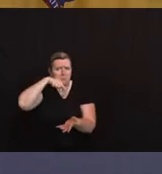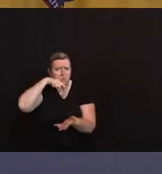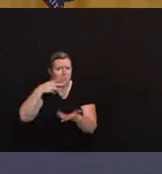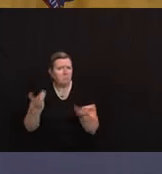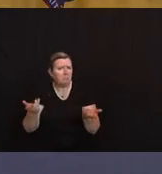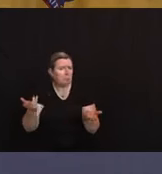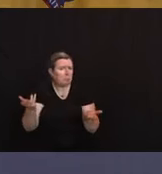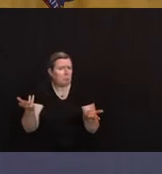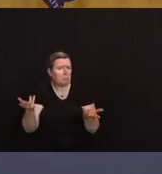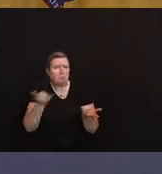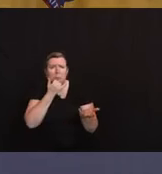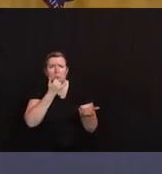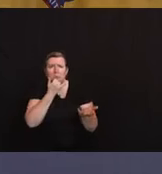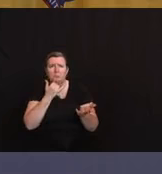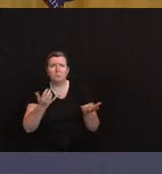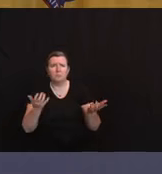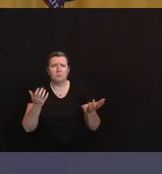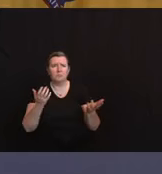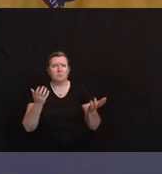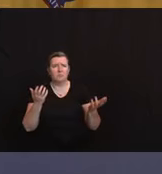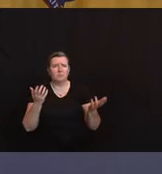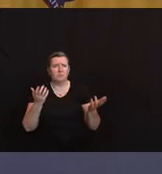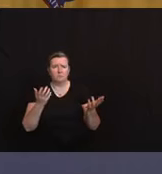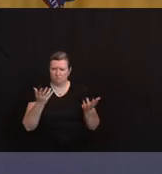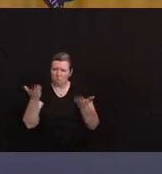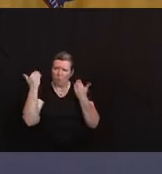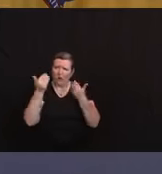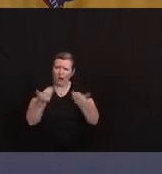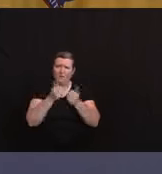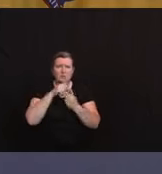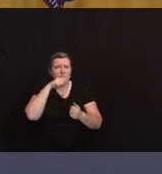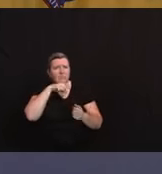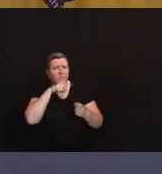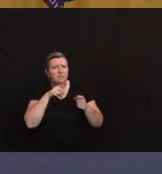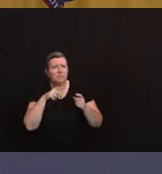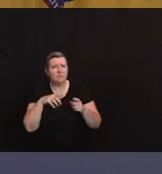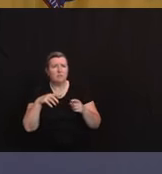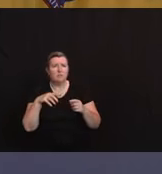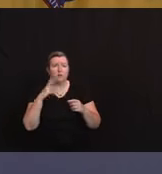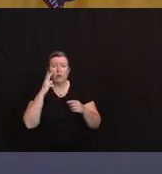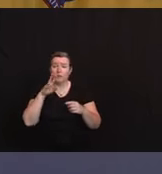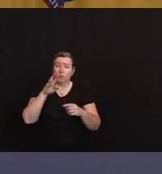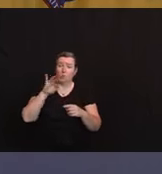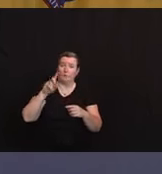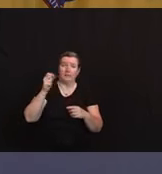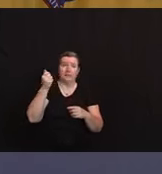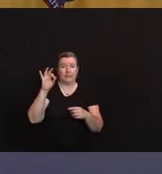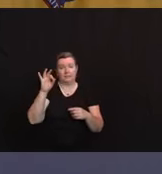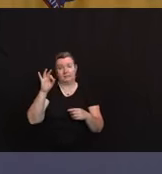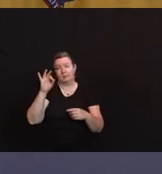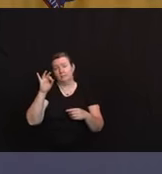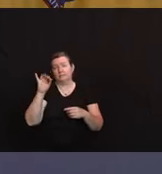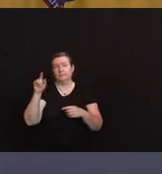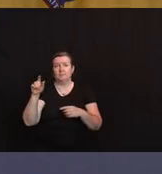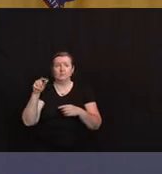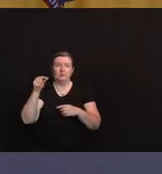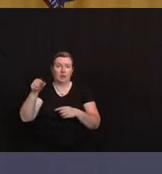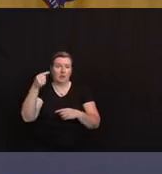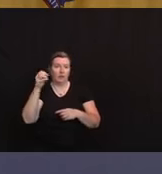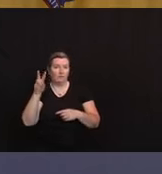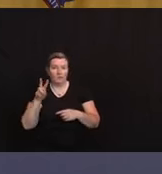where you can get it? I don't believe on the COVID-19 website there's any listing specifying where it is or is